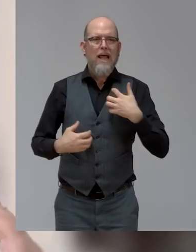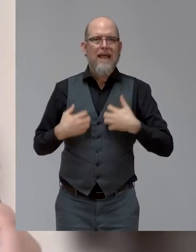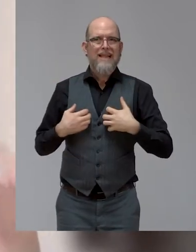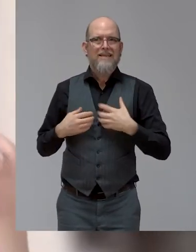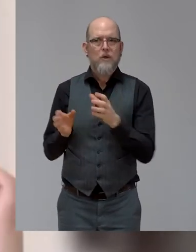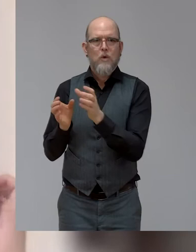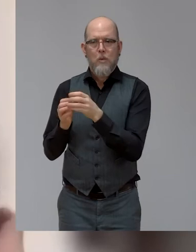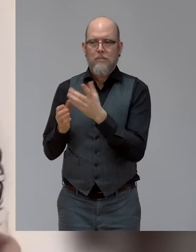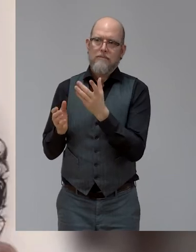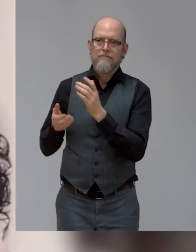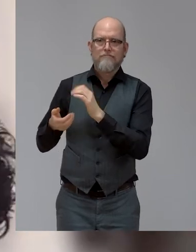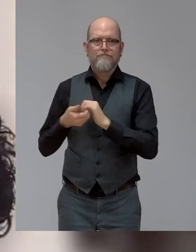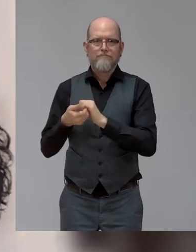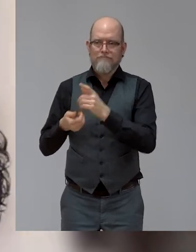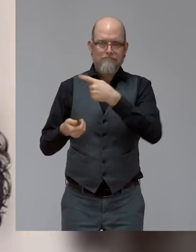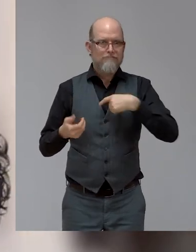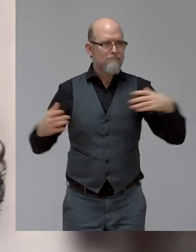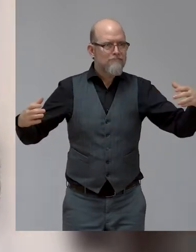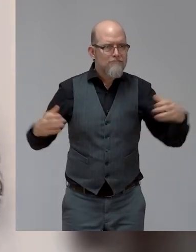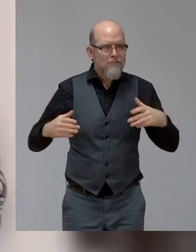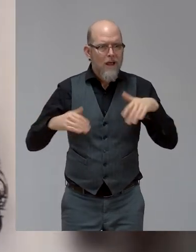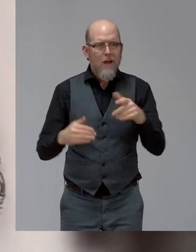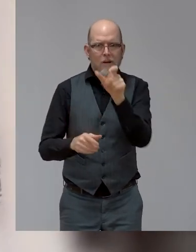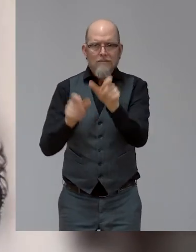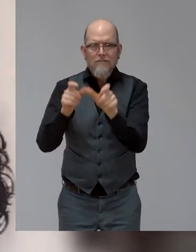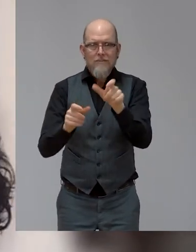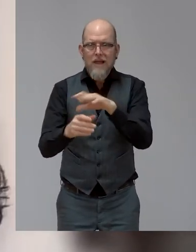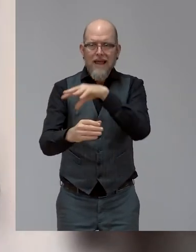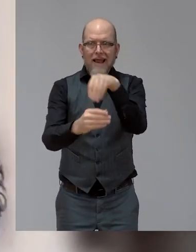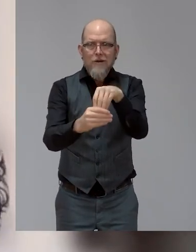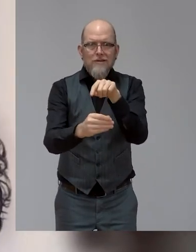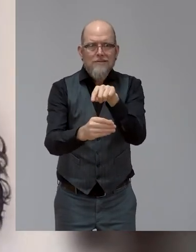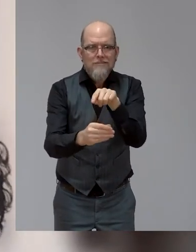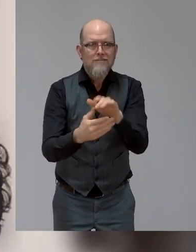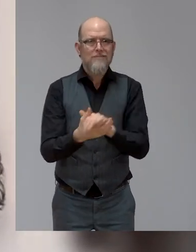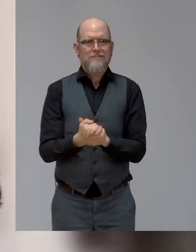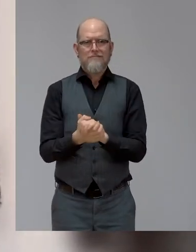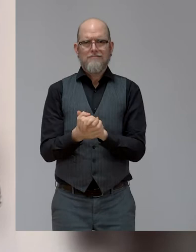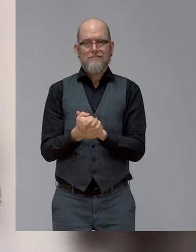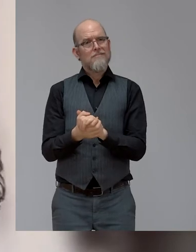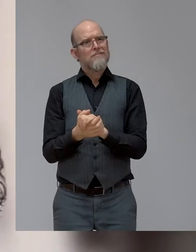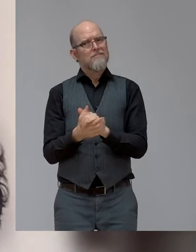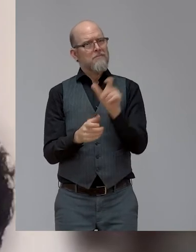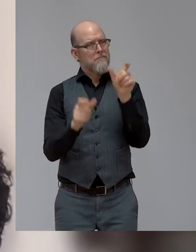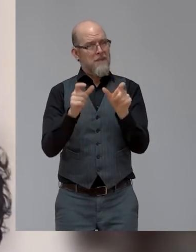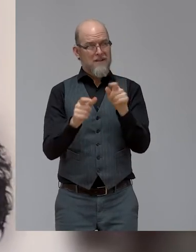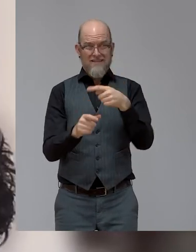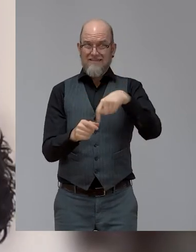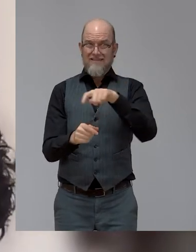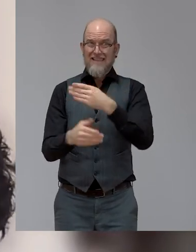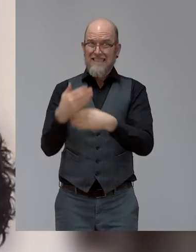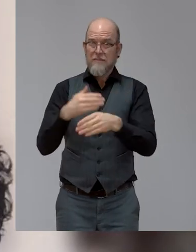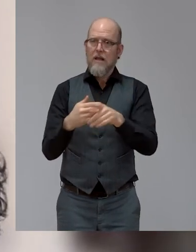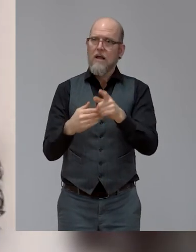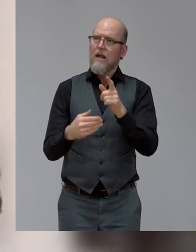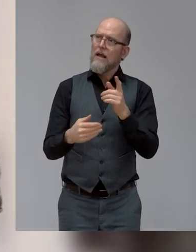around the people with disabilities in order to make this work. Companies, foundations, the people with disabilities with us. We needed to make